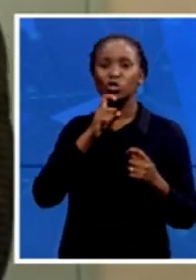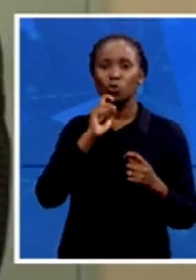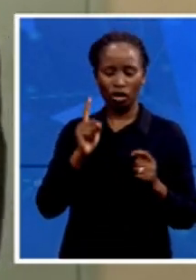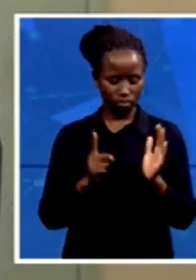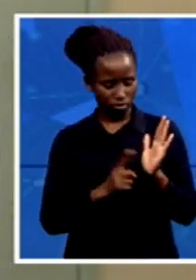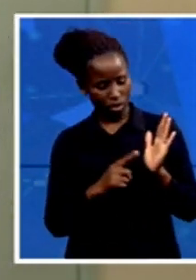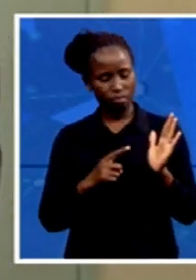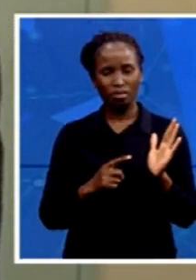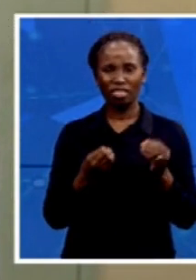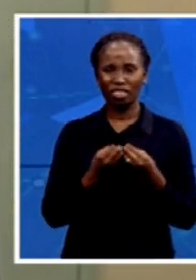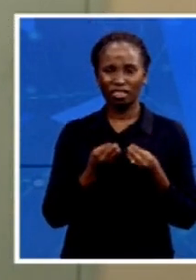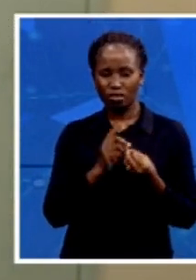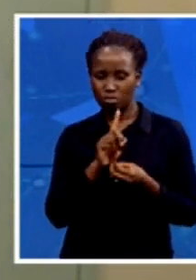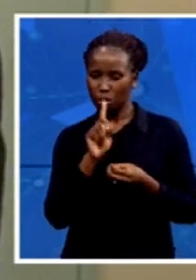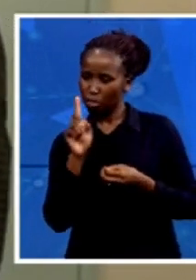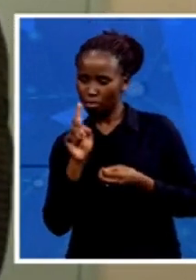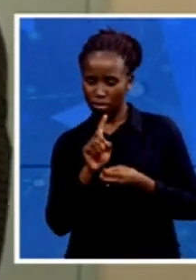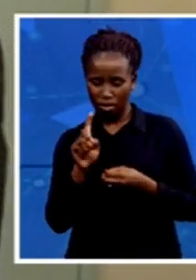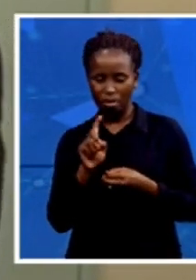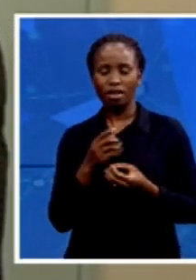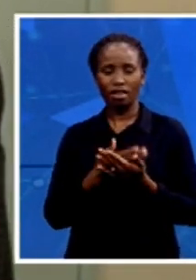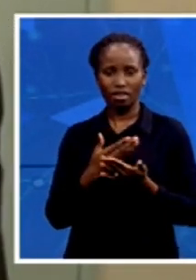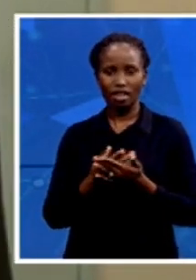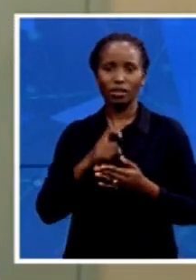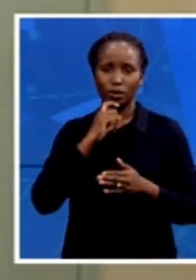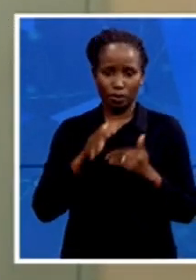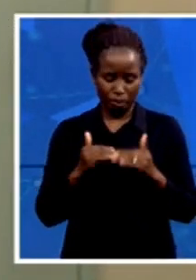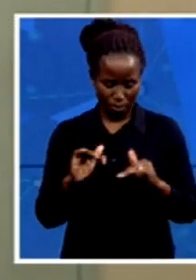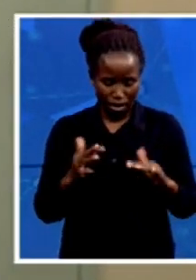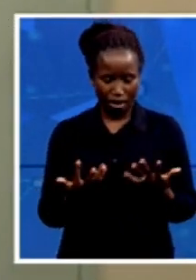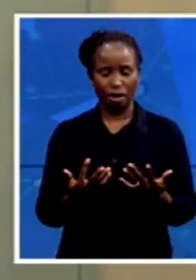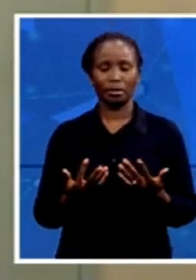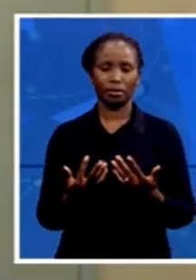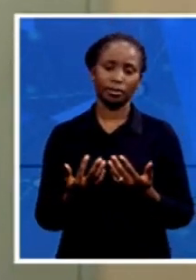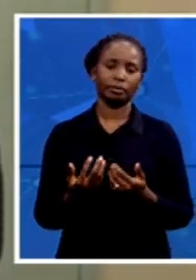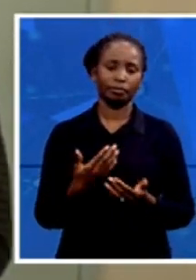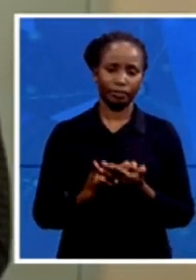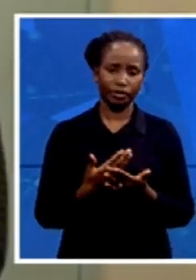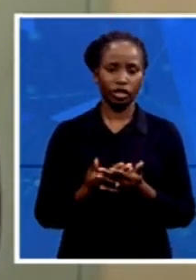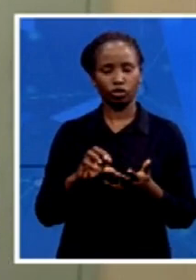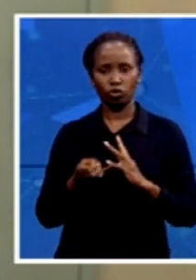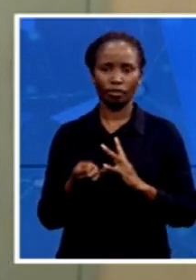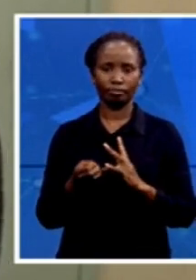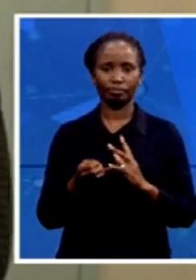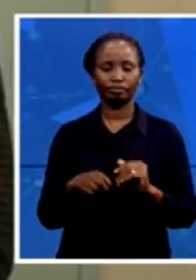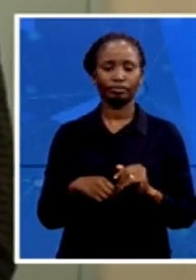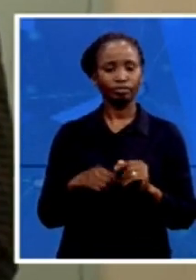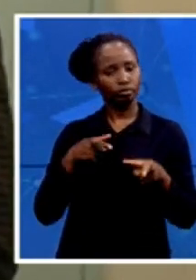on the surgeon console to try and manipulate the instruments while doing the